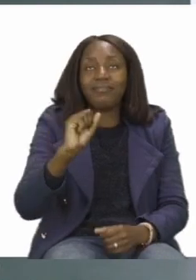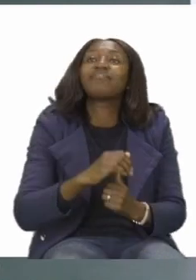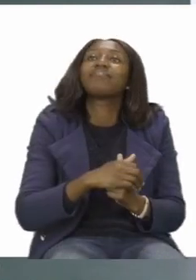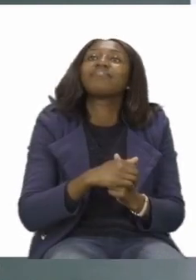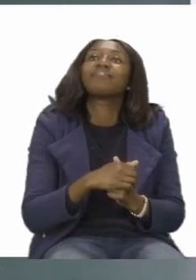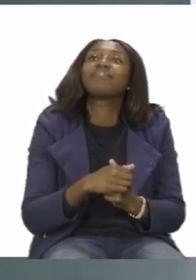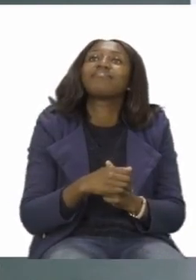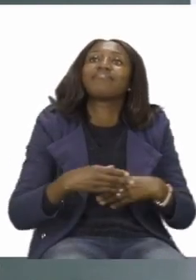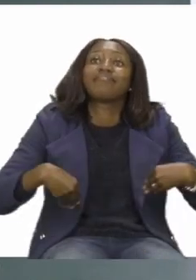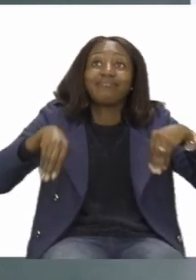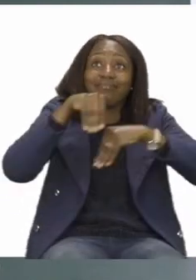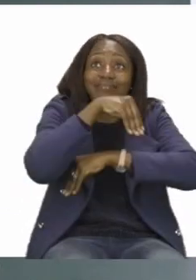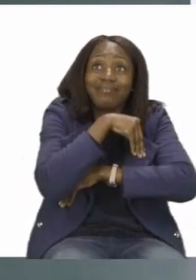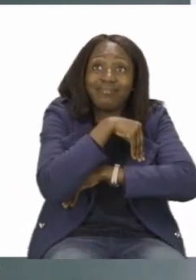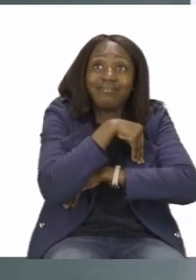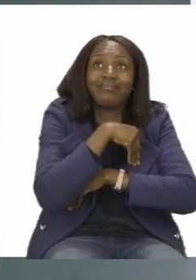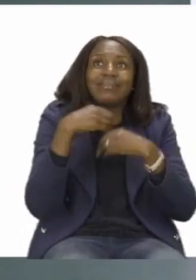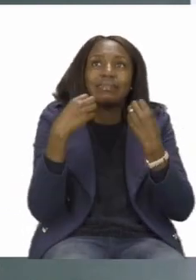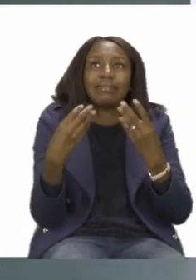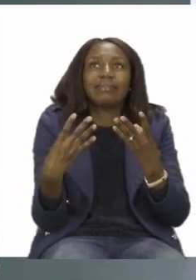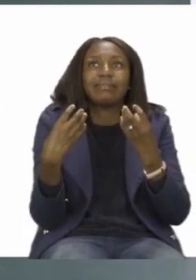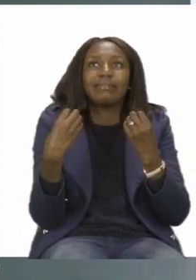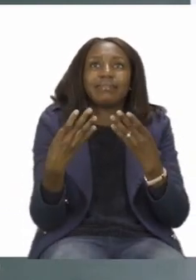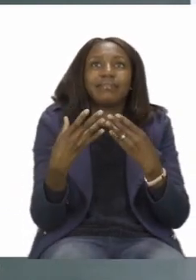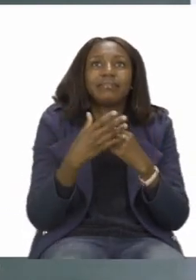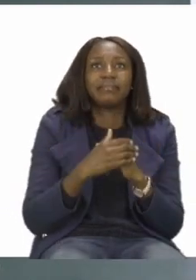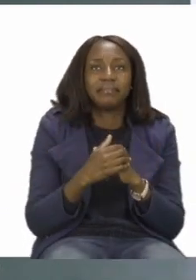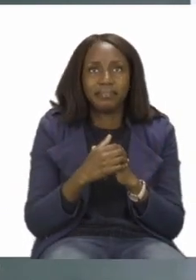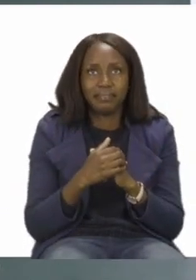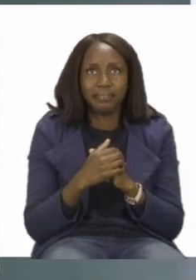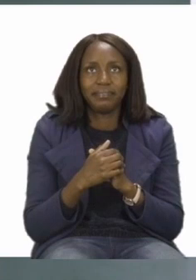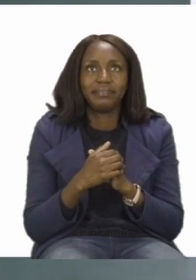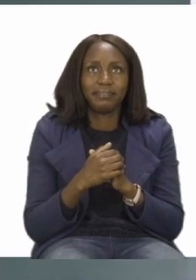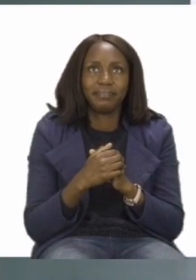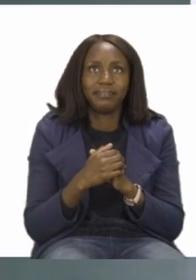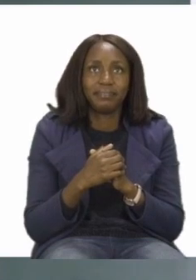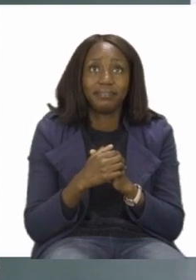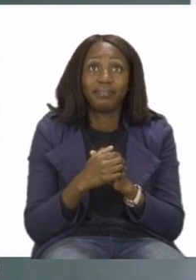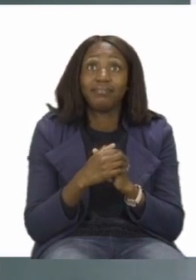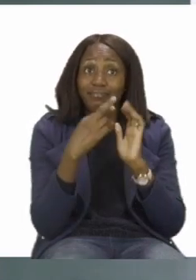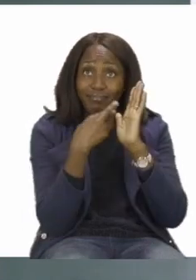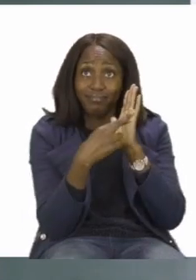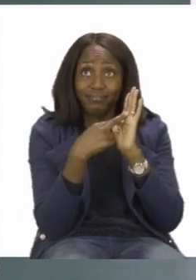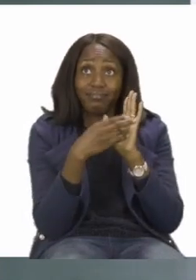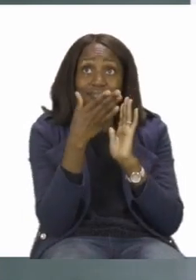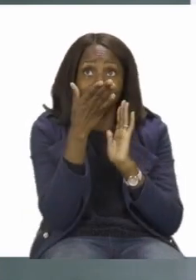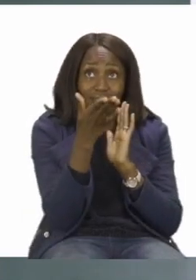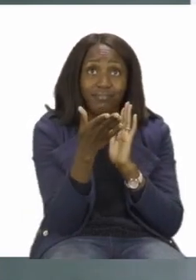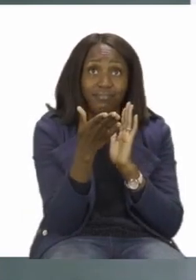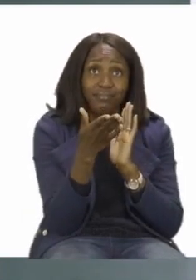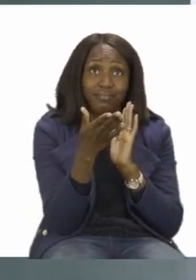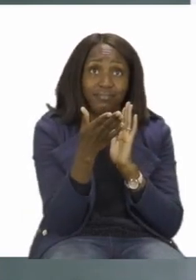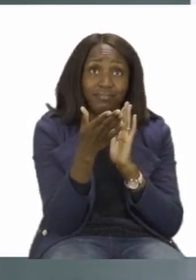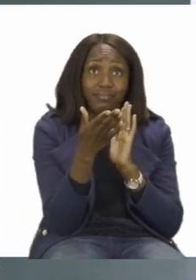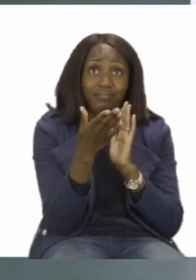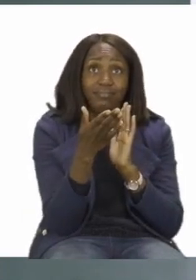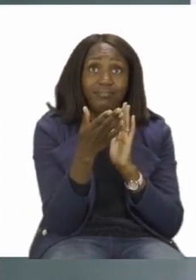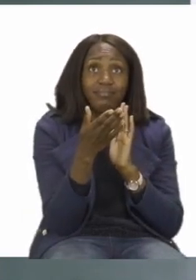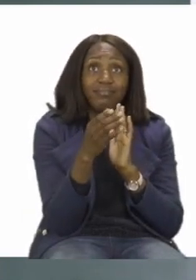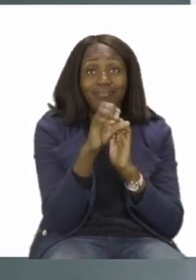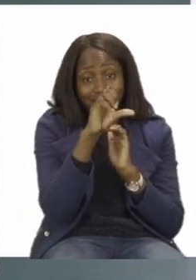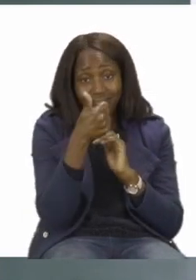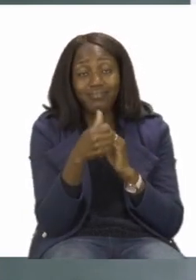many towels. So here are the words that can add an S to